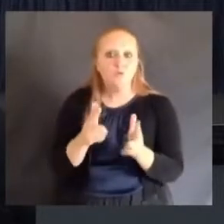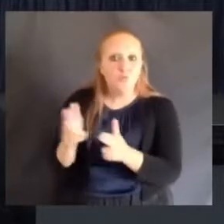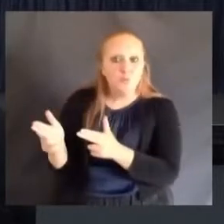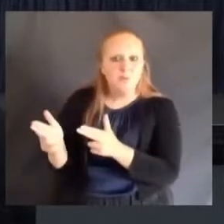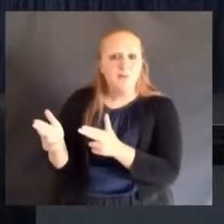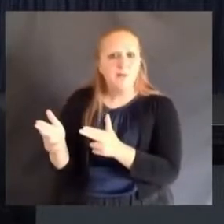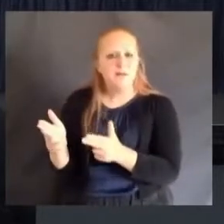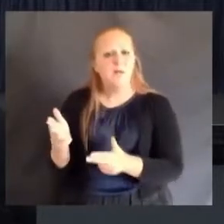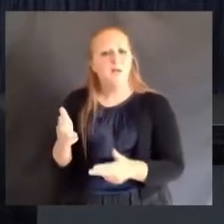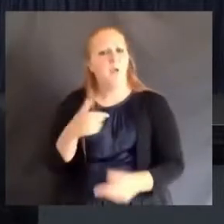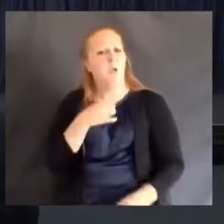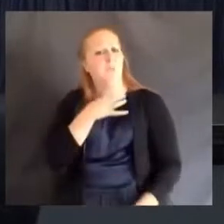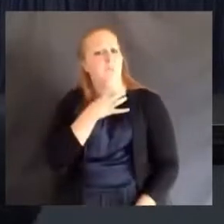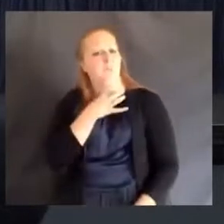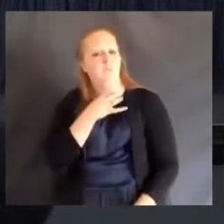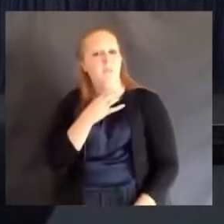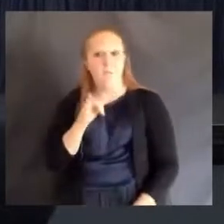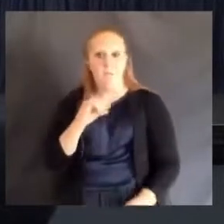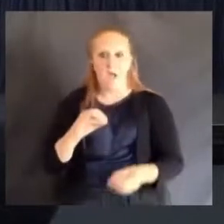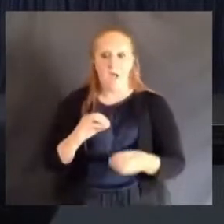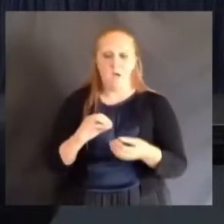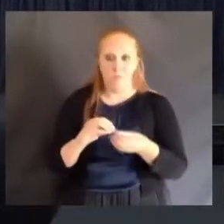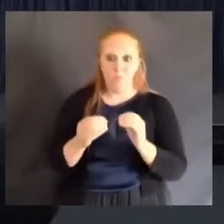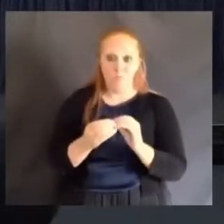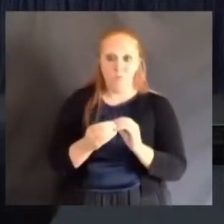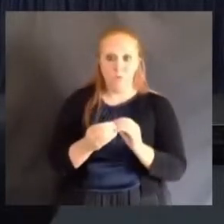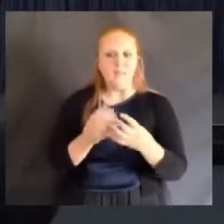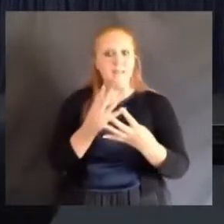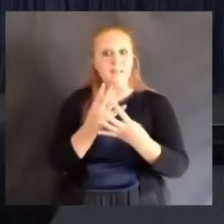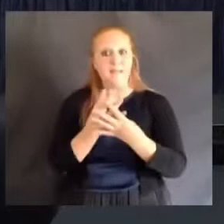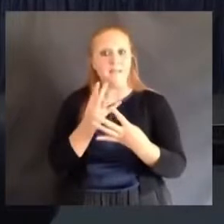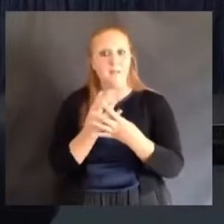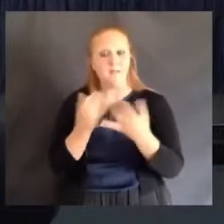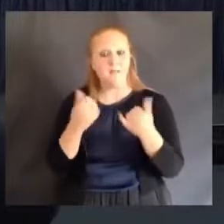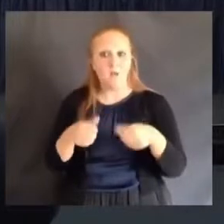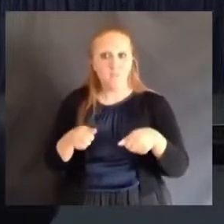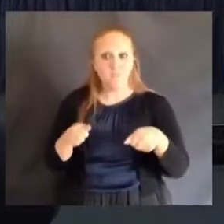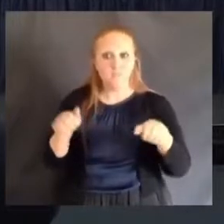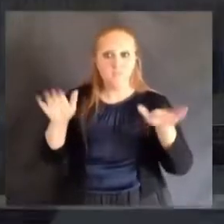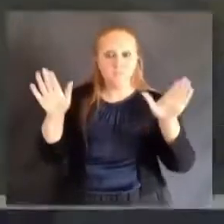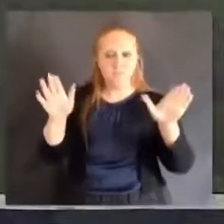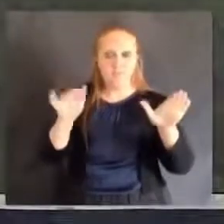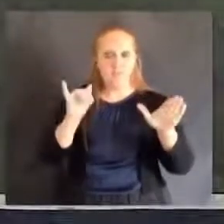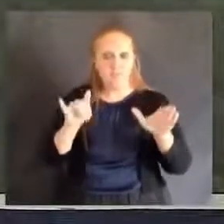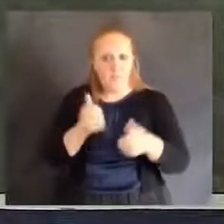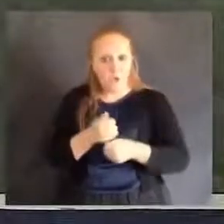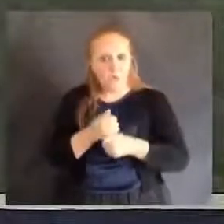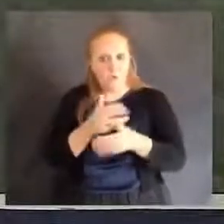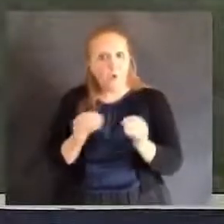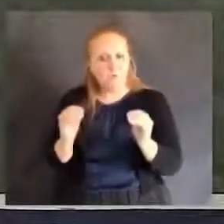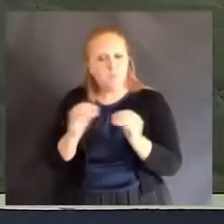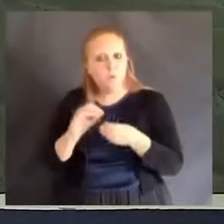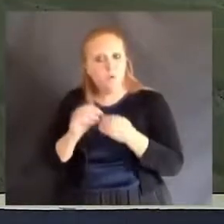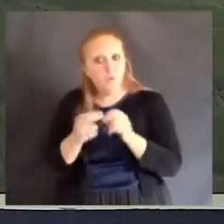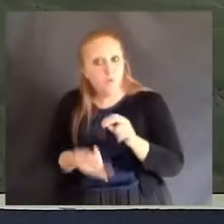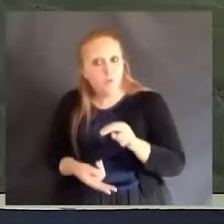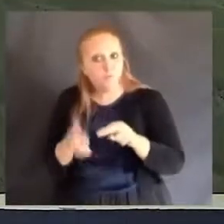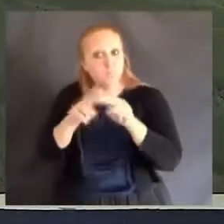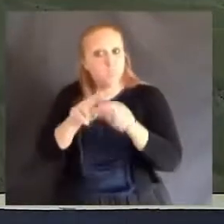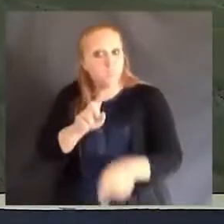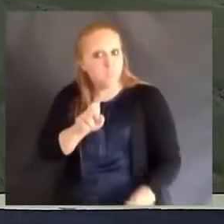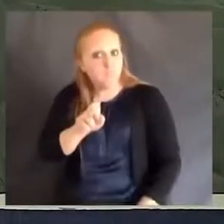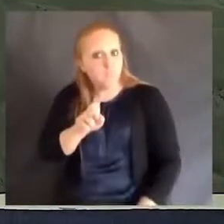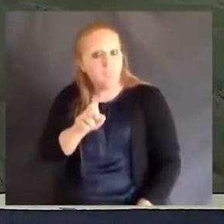that letting people out early, perhaps prematurely, for COVID-related reasons may have contributed to this spike in violence? May it